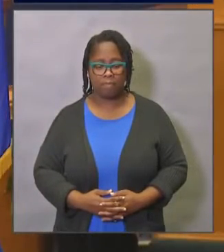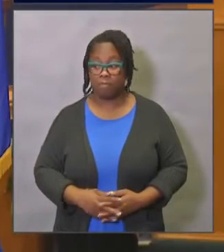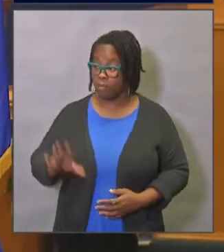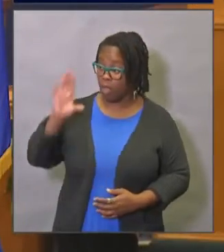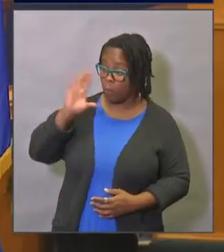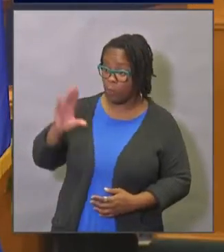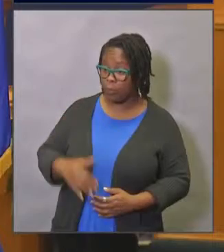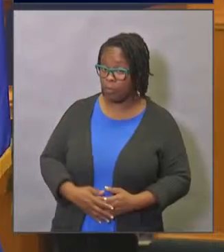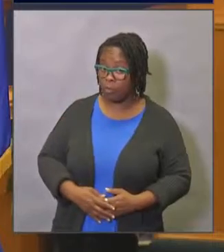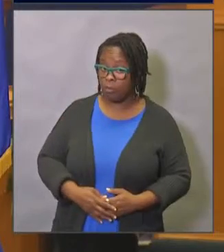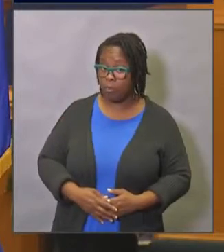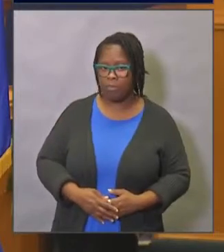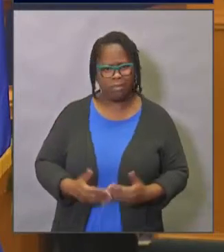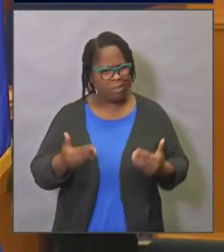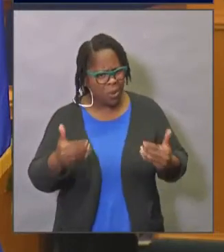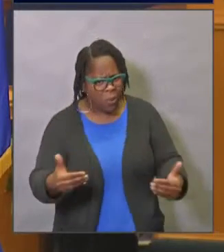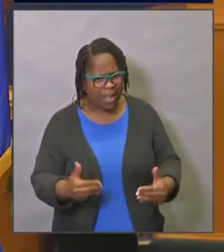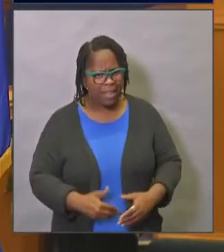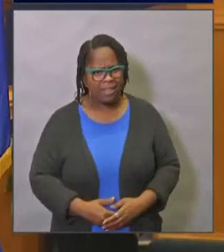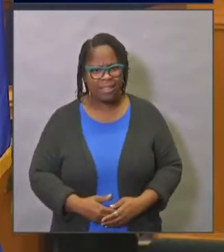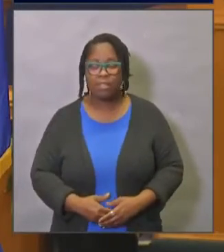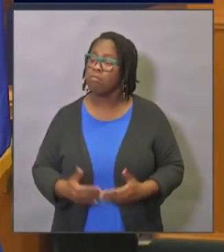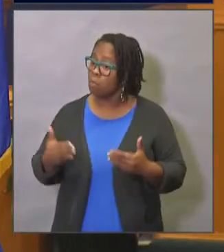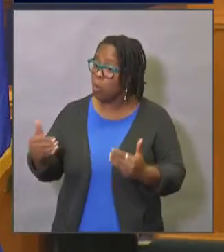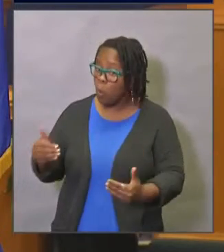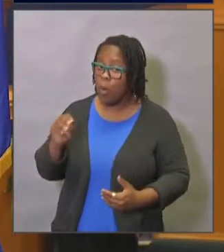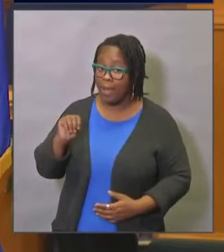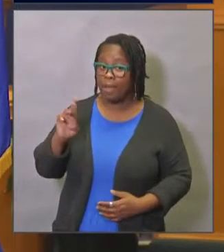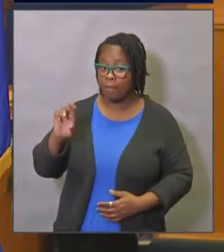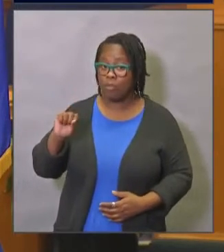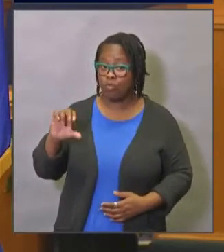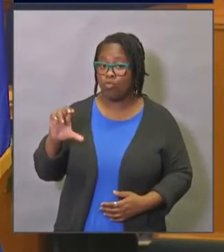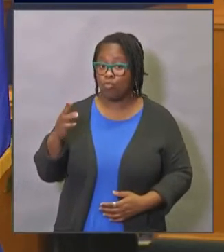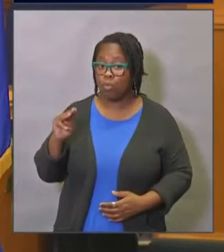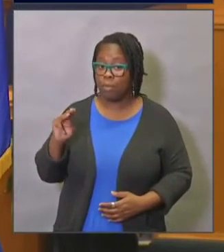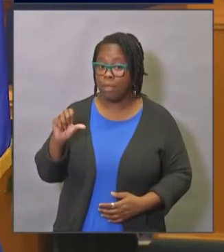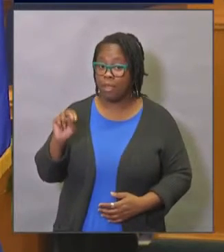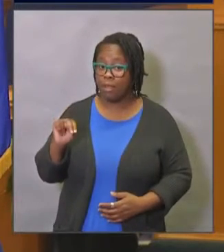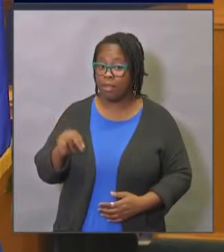Hello? Go ahead. Please go ahead, Mr. Schuman.